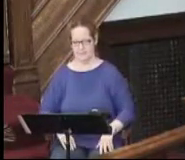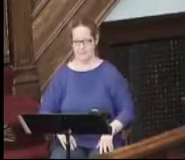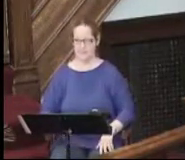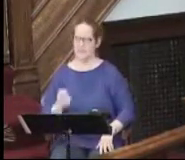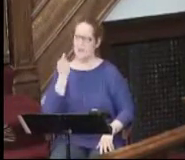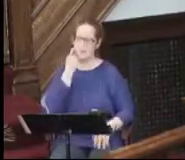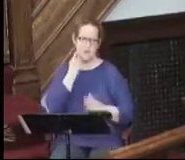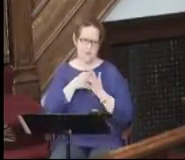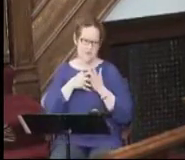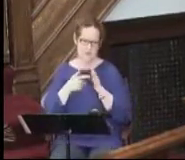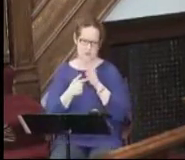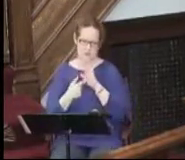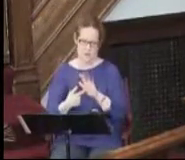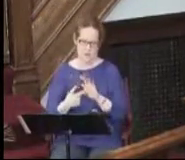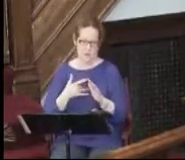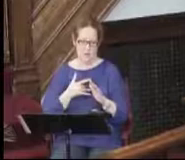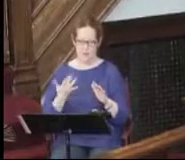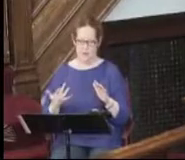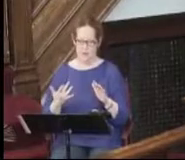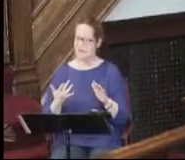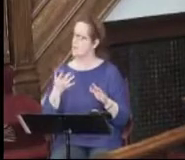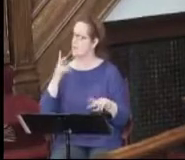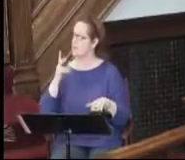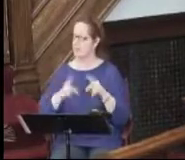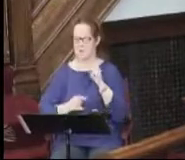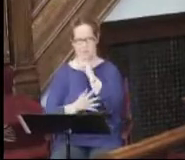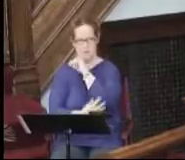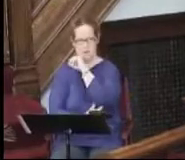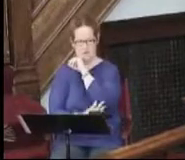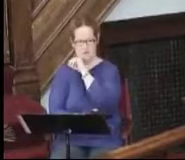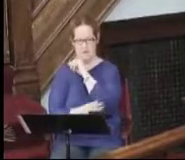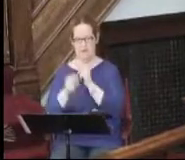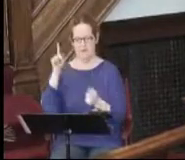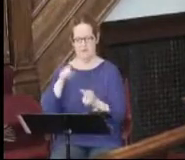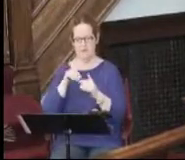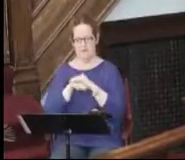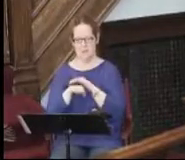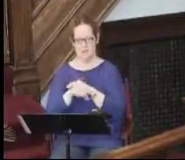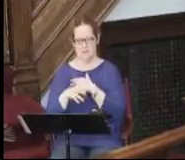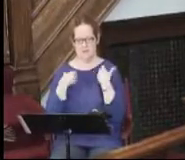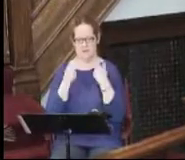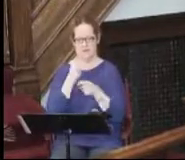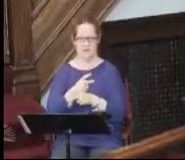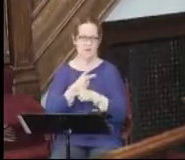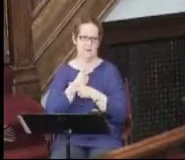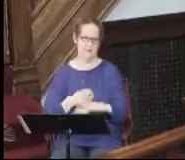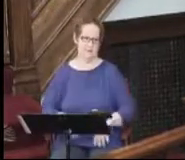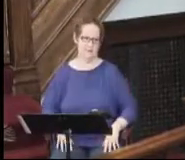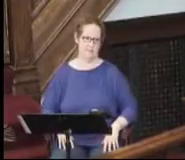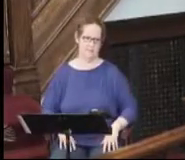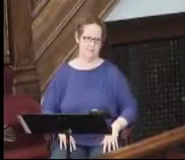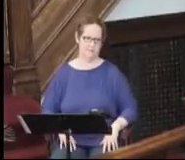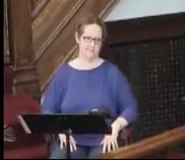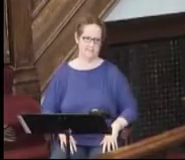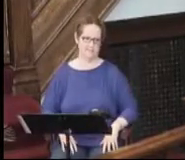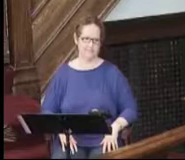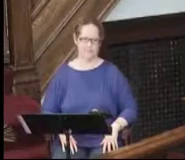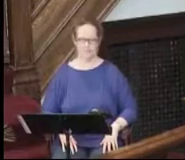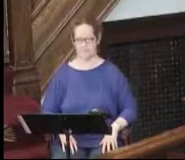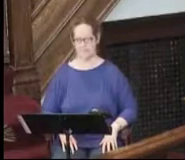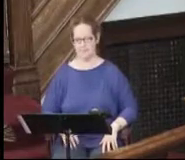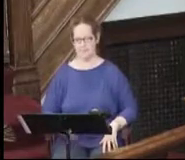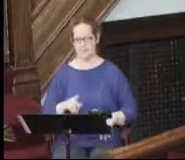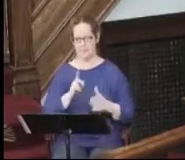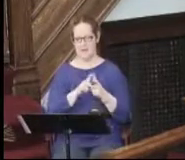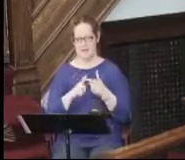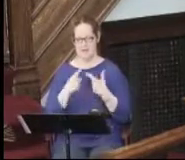Recent studies have shown us that people in poverty have less access to health care, and therefore their